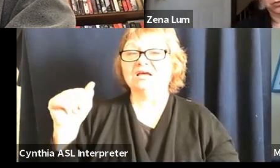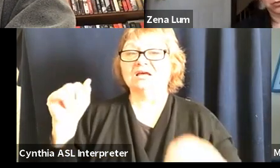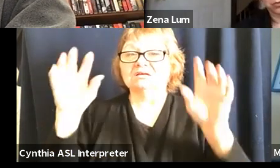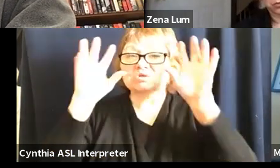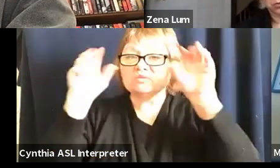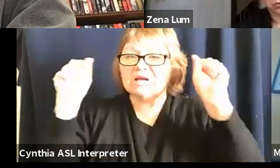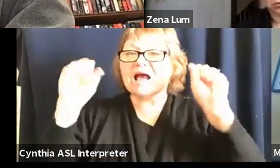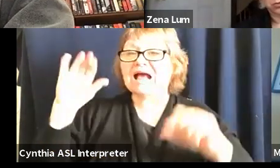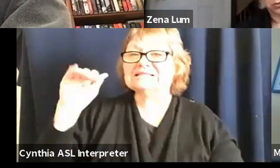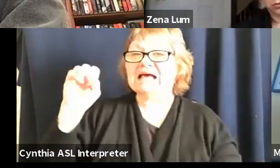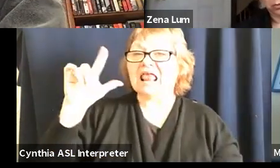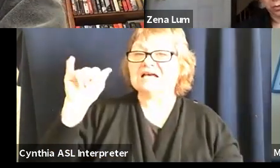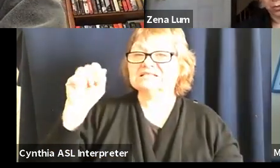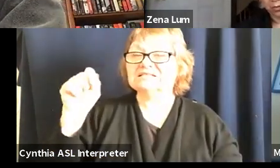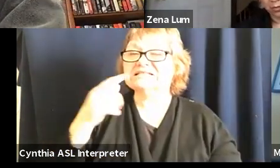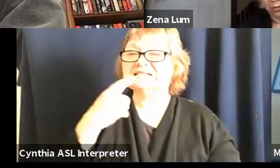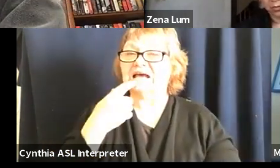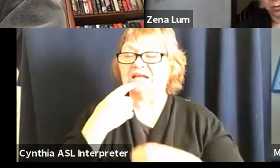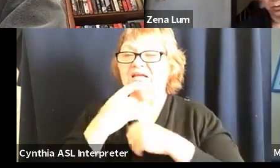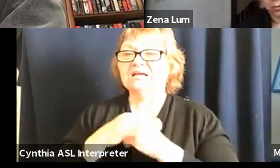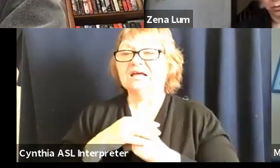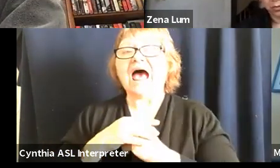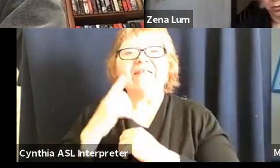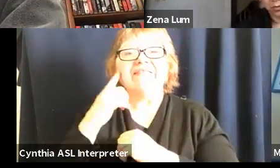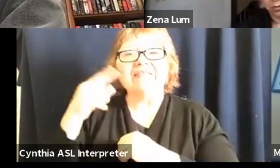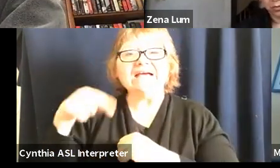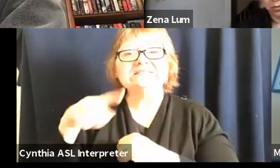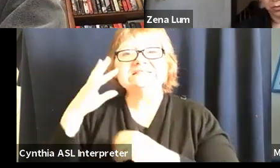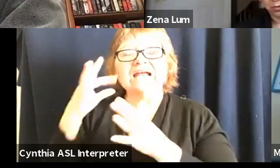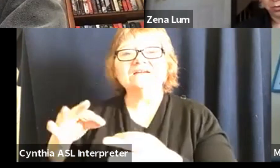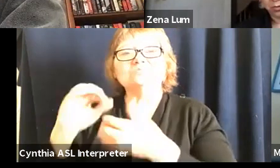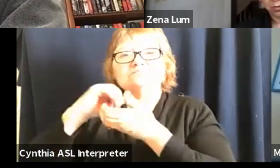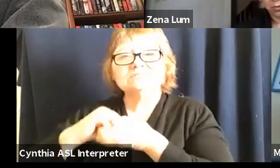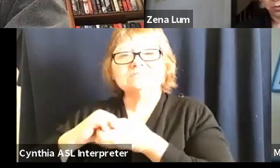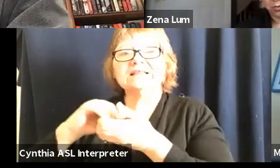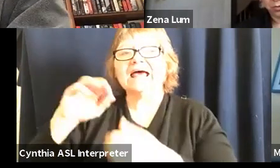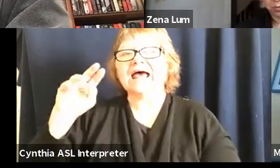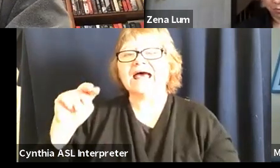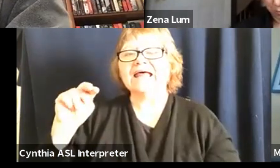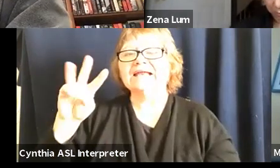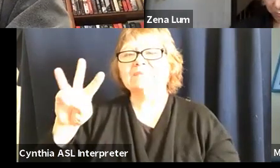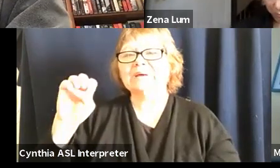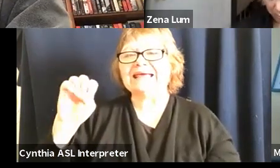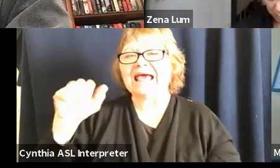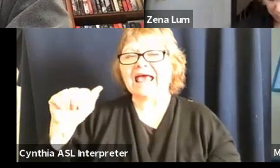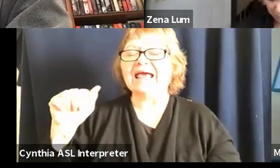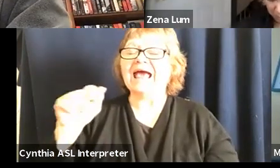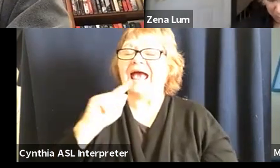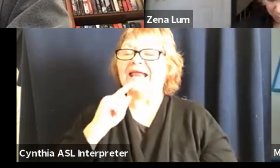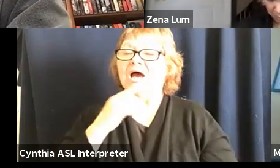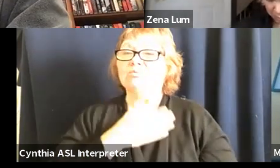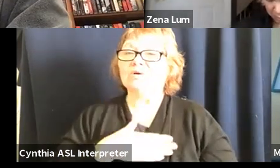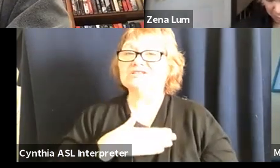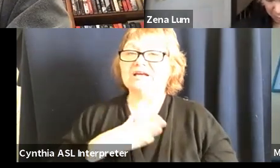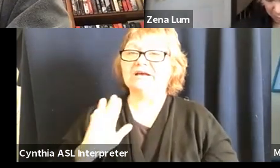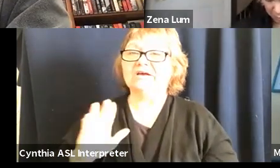stated, I'm excited to partner with NWEA and appreciate their desire to work